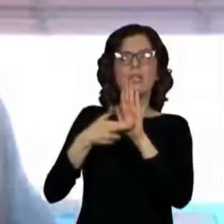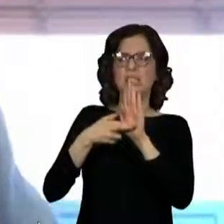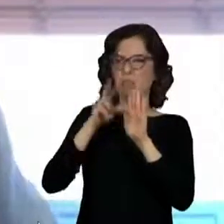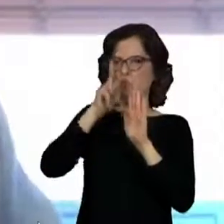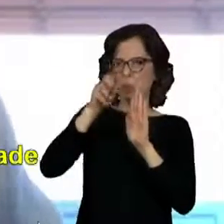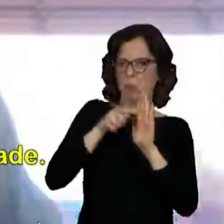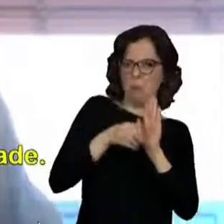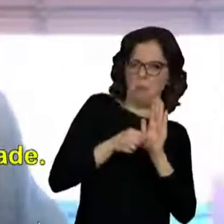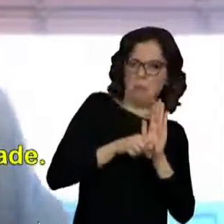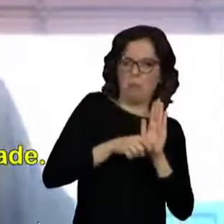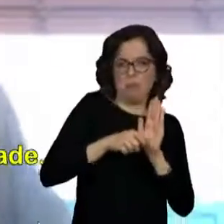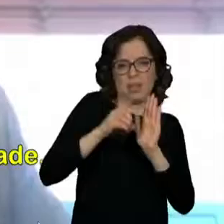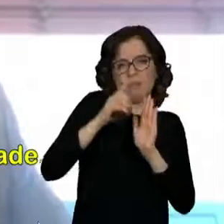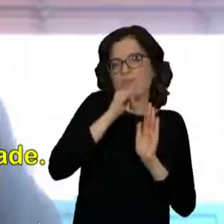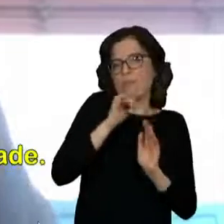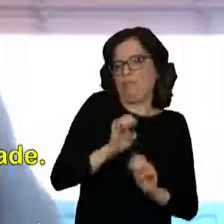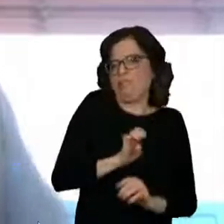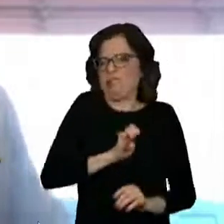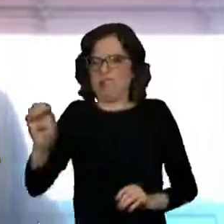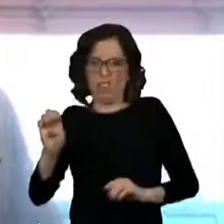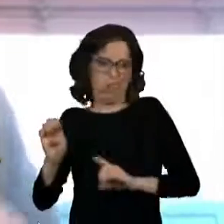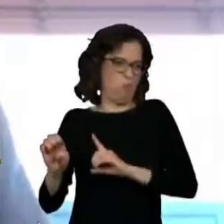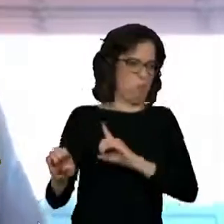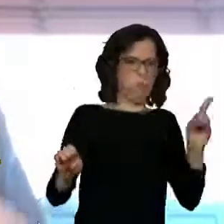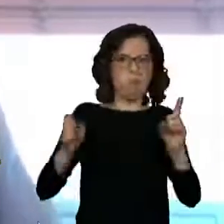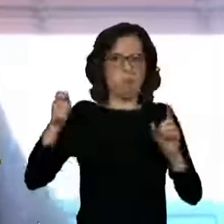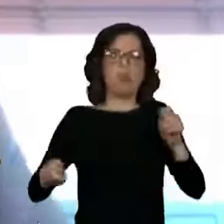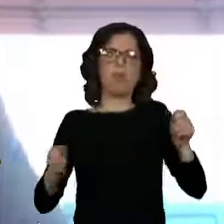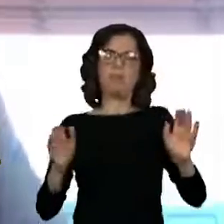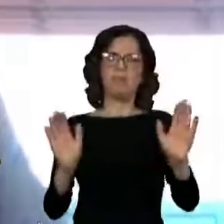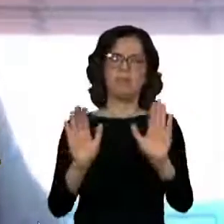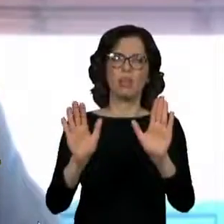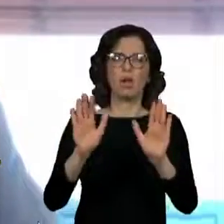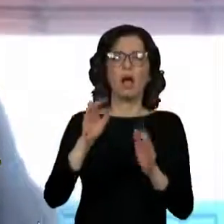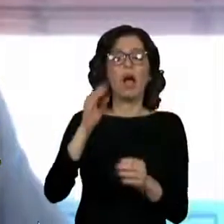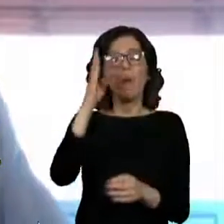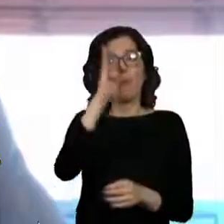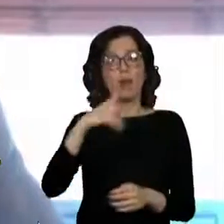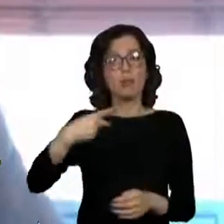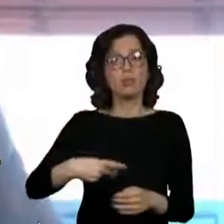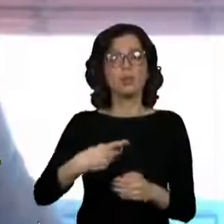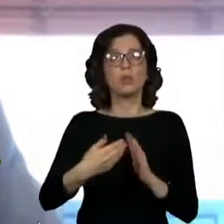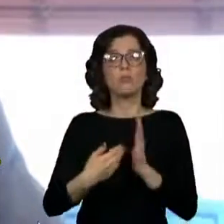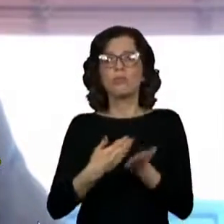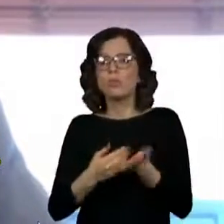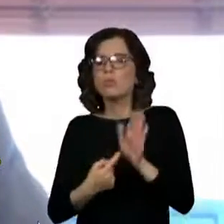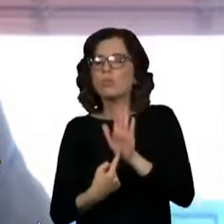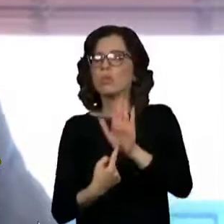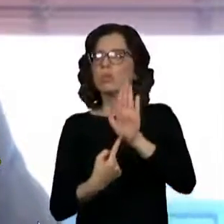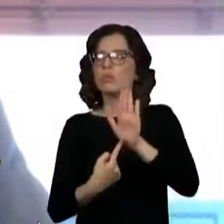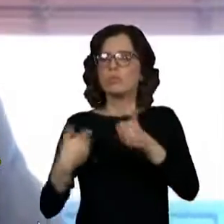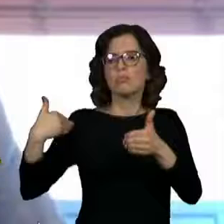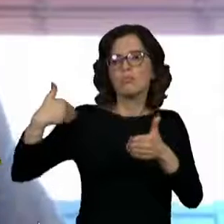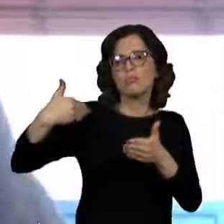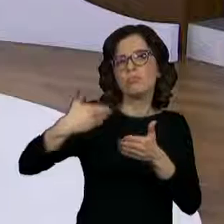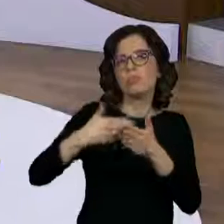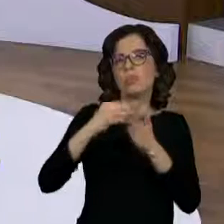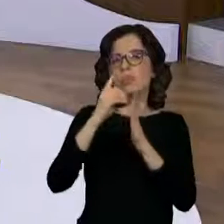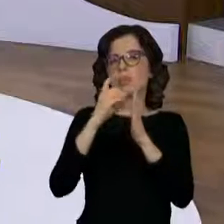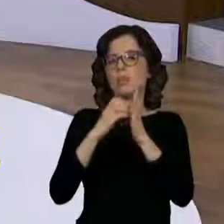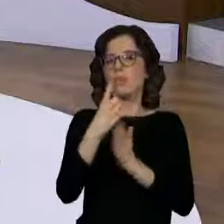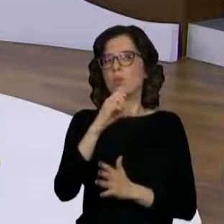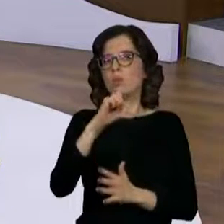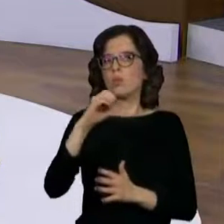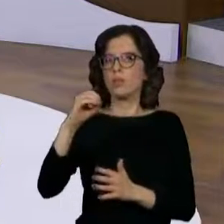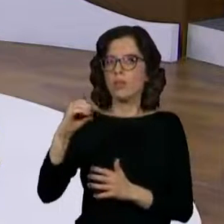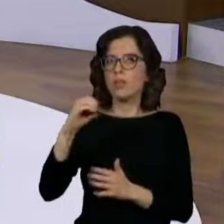too extreme, that allow for governability. Brazil started to develop this in the 1990s, in the early part of the 21st century,